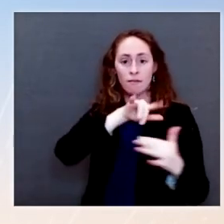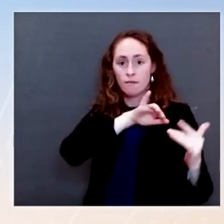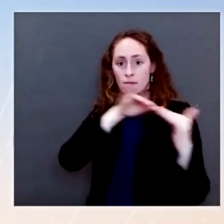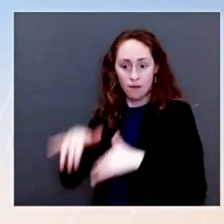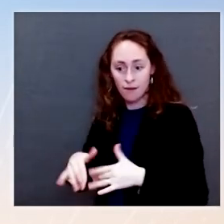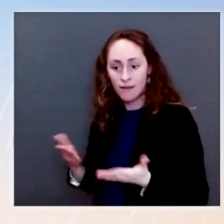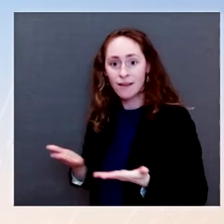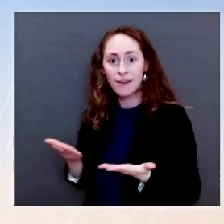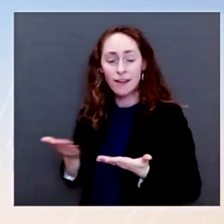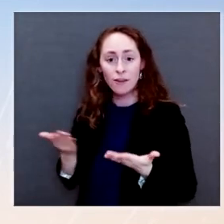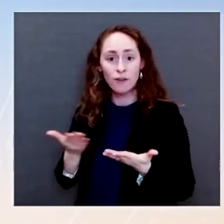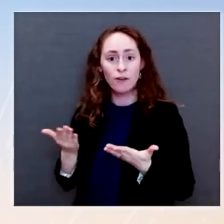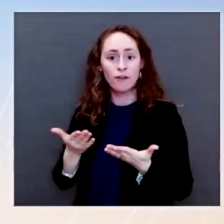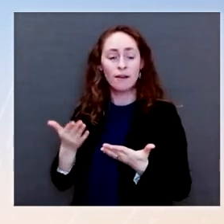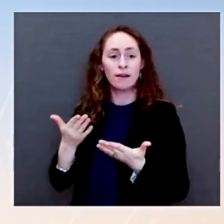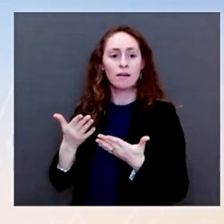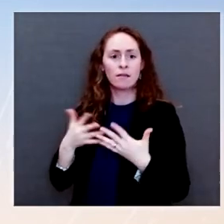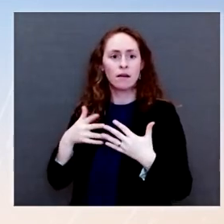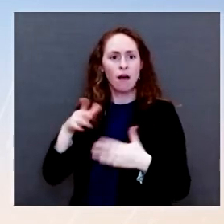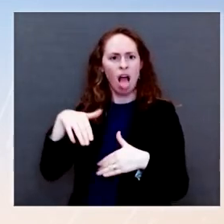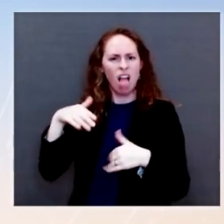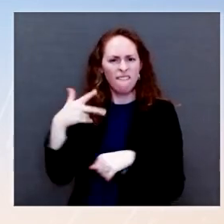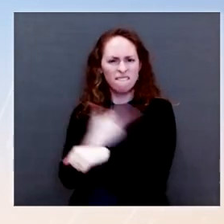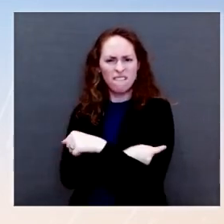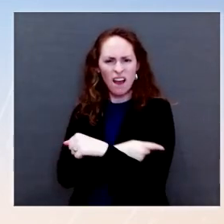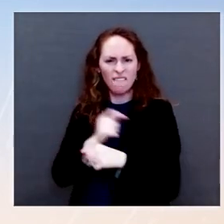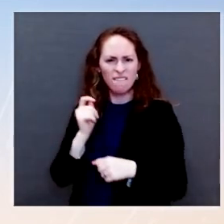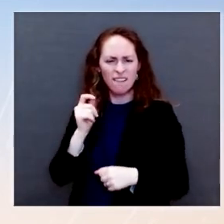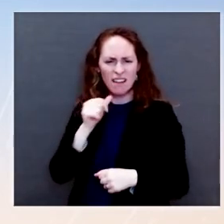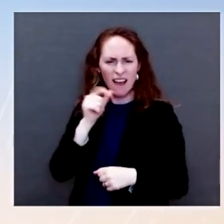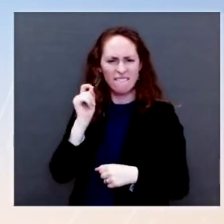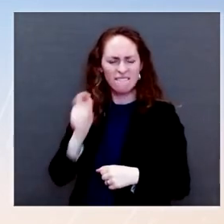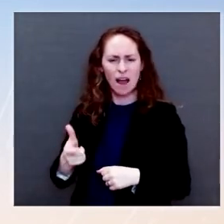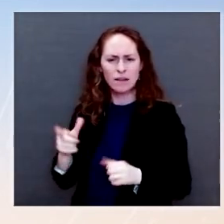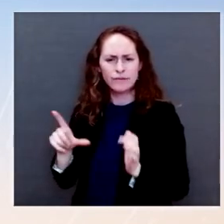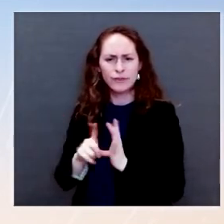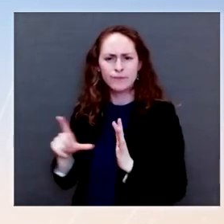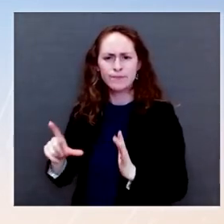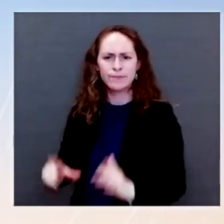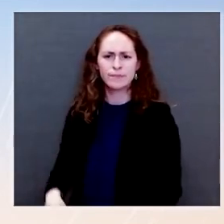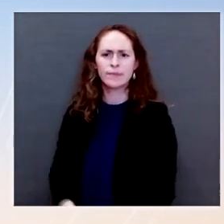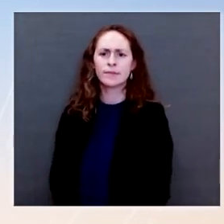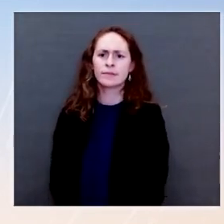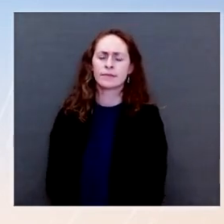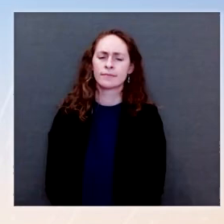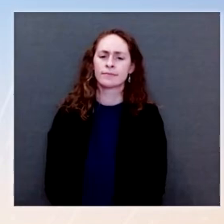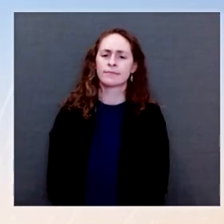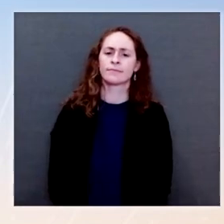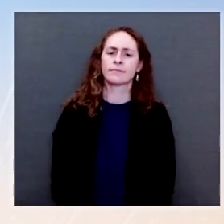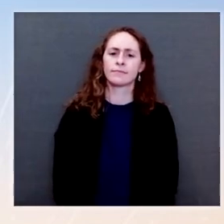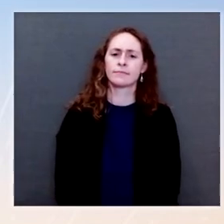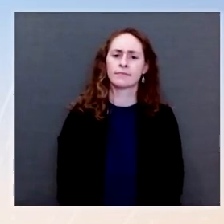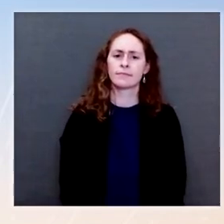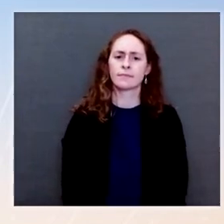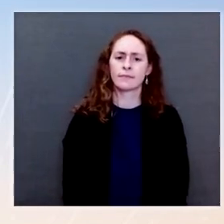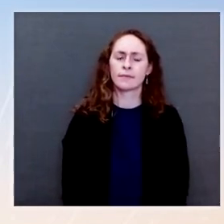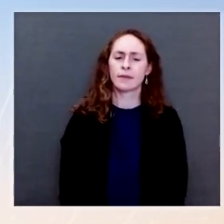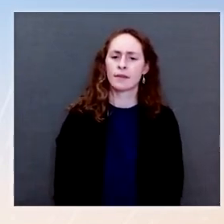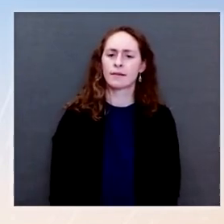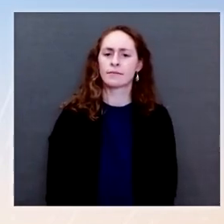for individuals who are in Mexico and are coming in for court hearings, they would be offered a vaccine. And also, we are